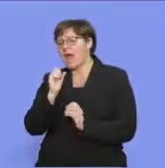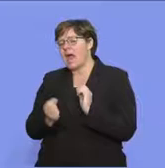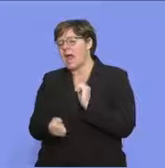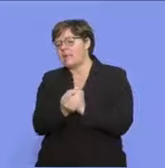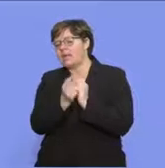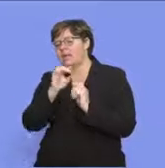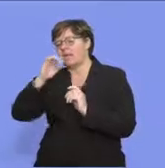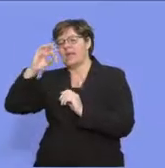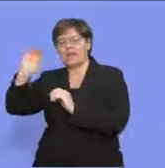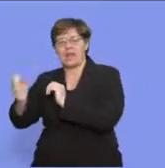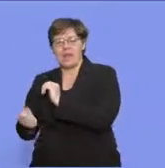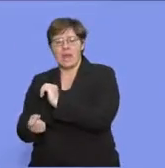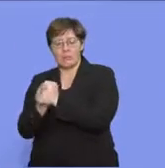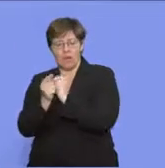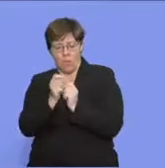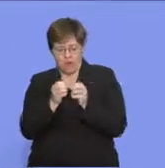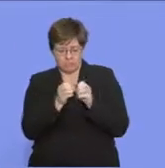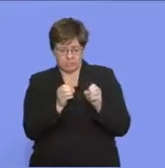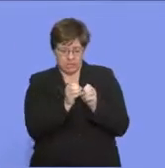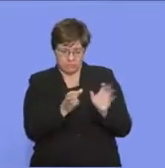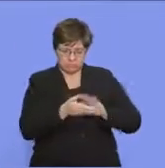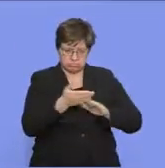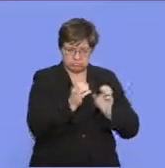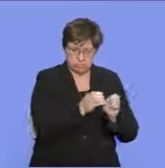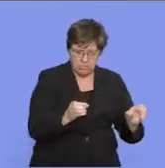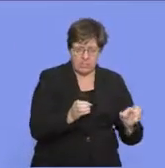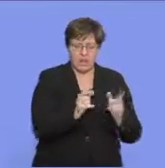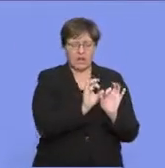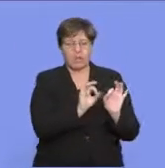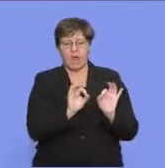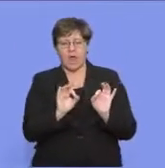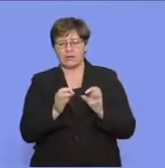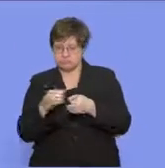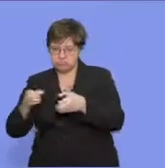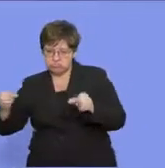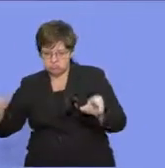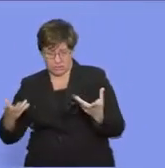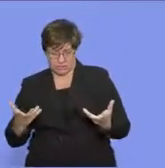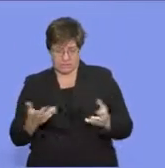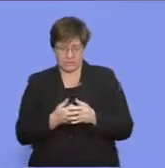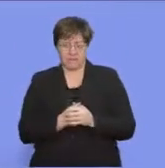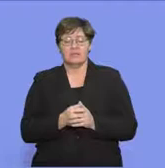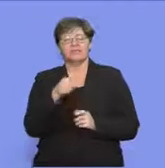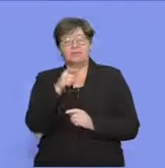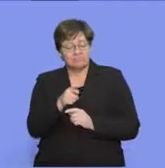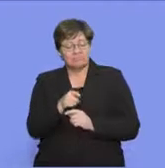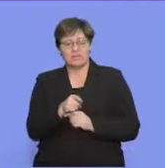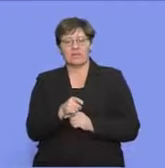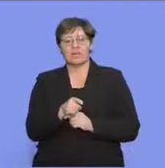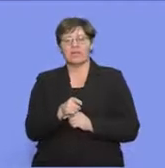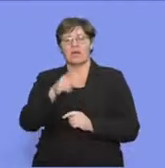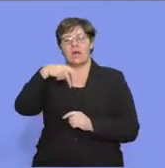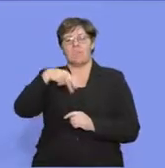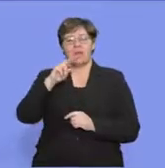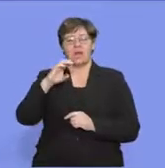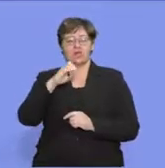episodes of rapid speciation between long periods of little or no change. And this is where the term